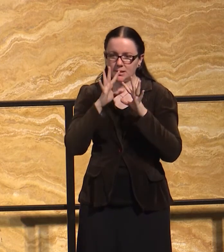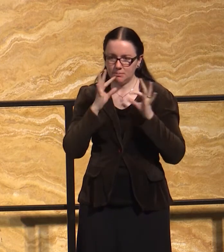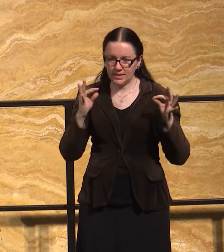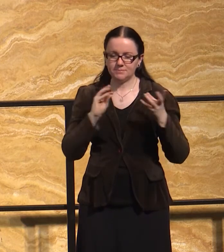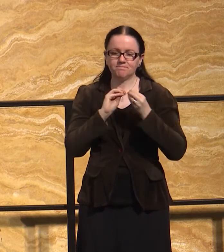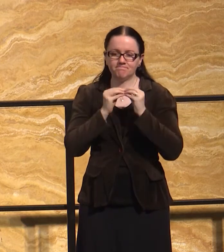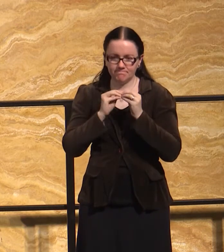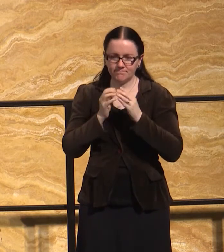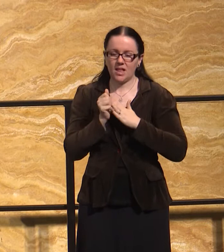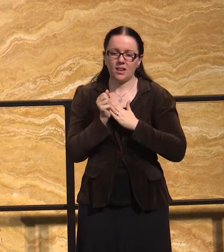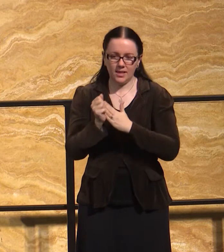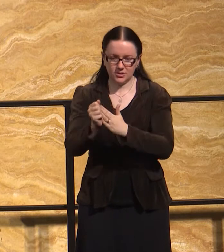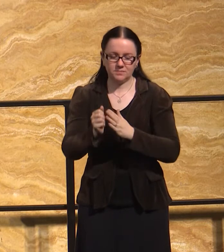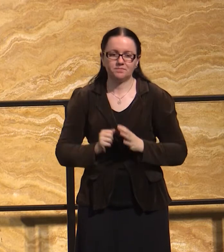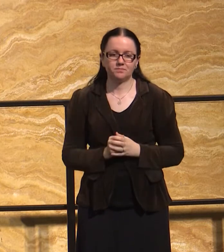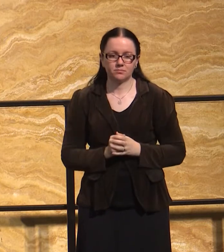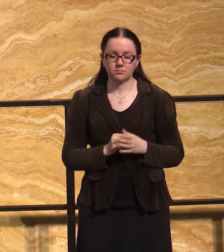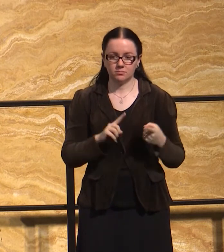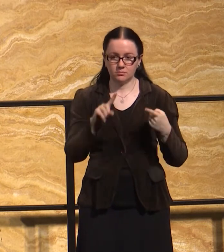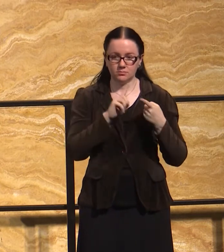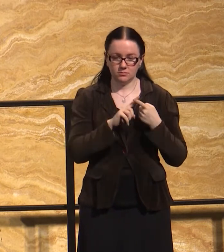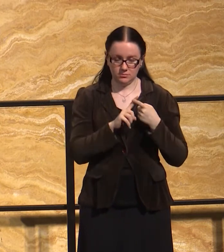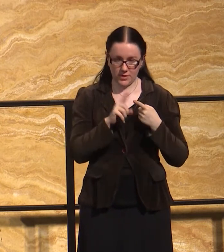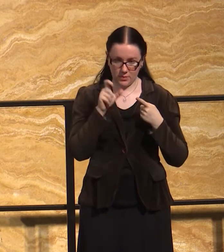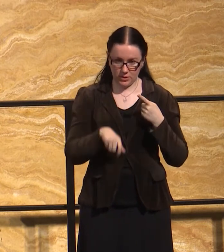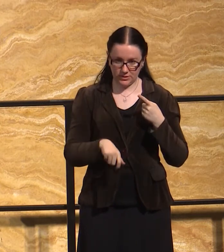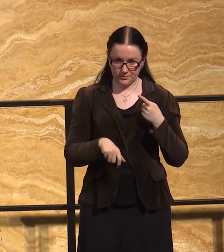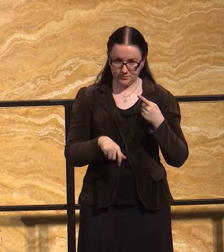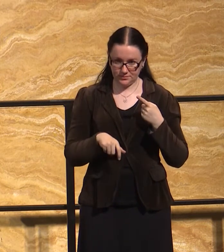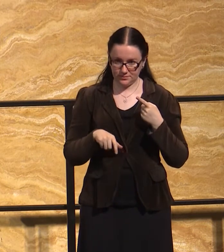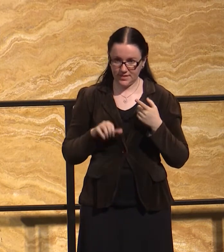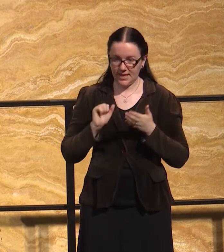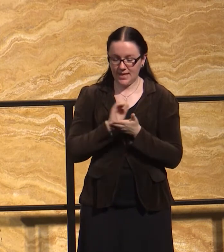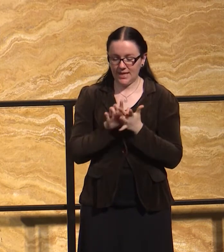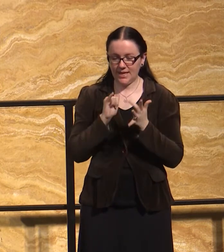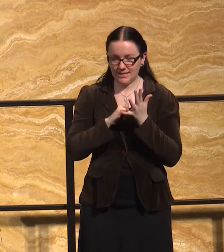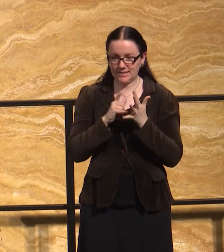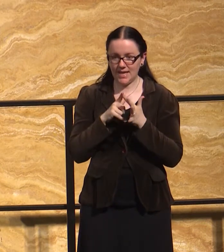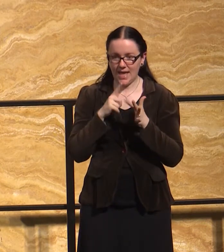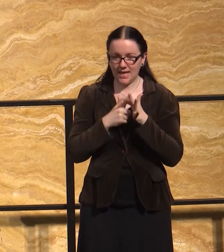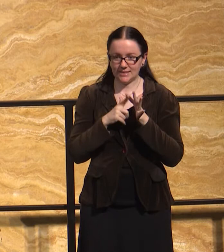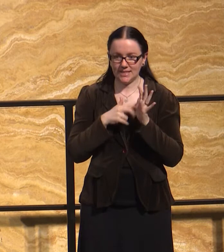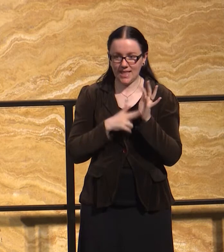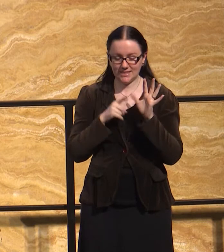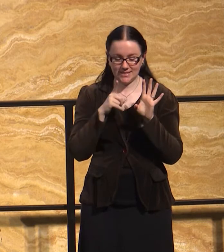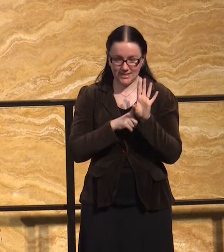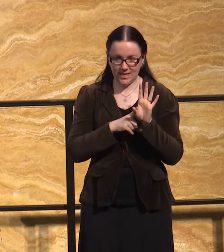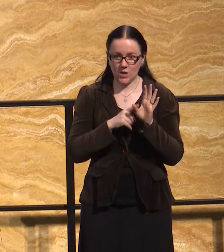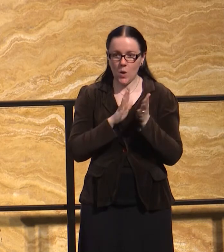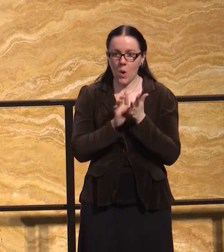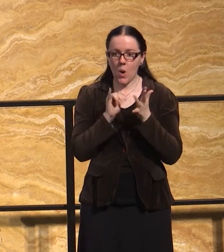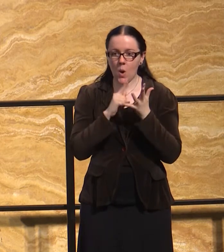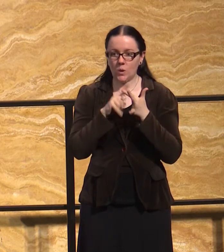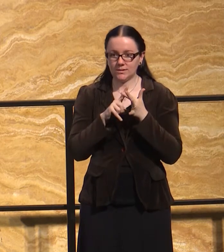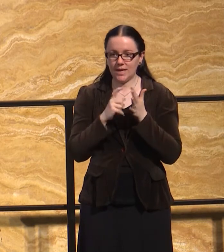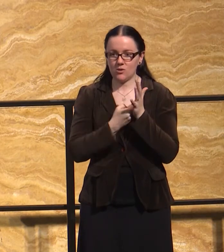negotiation, leadership. The first is His Excellency Professor Jose Ramos Horta. So